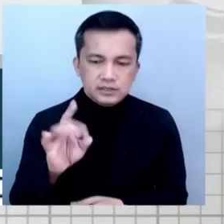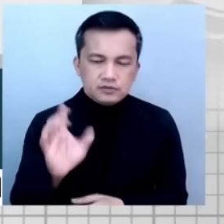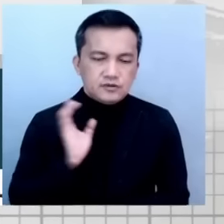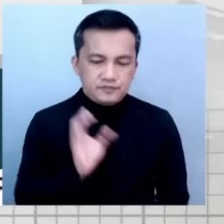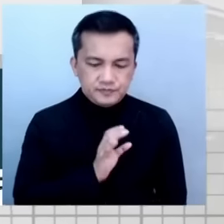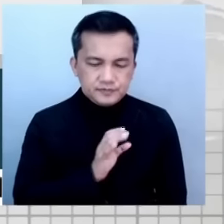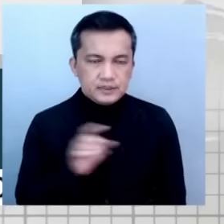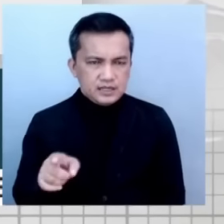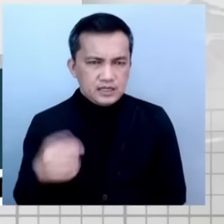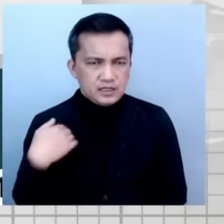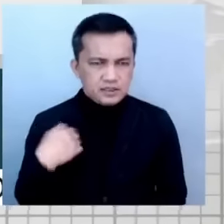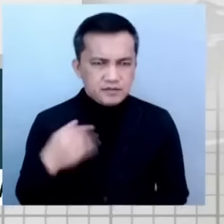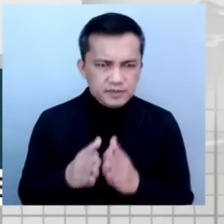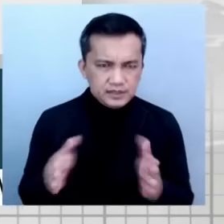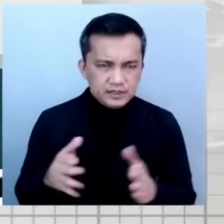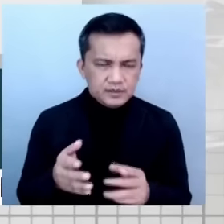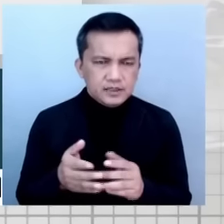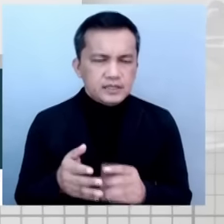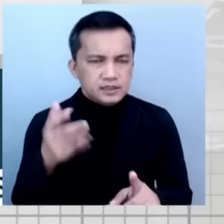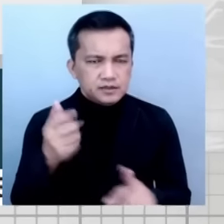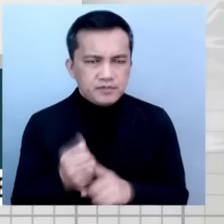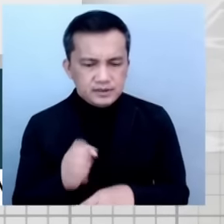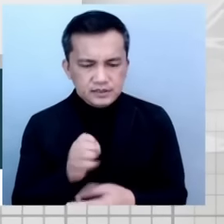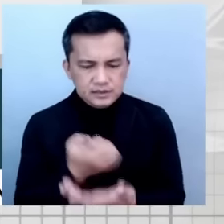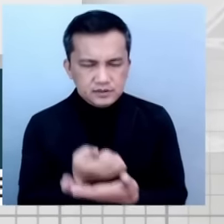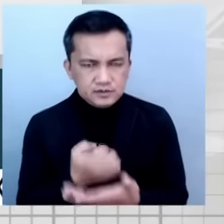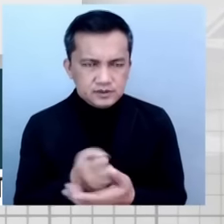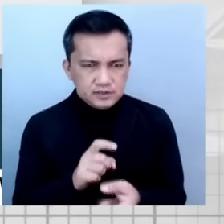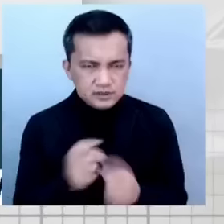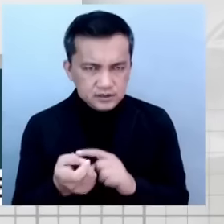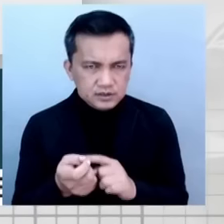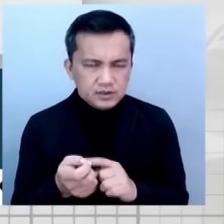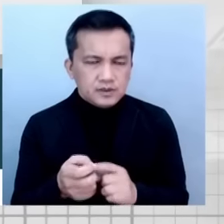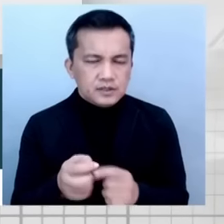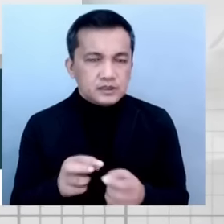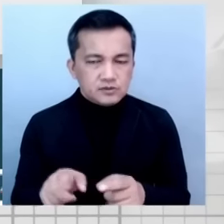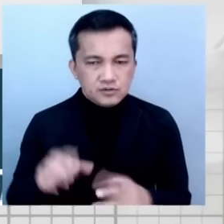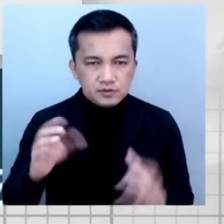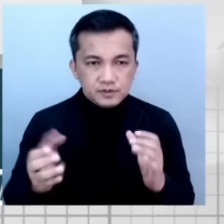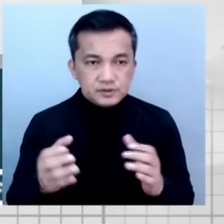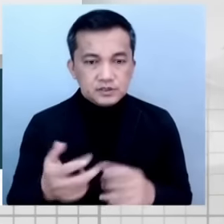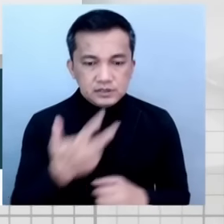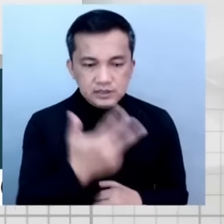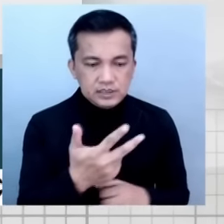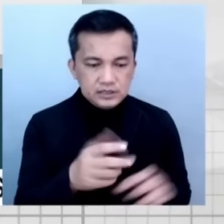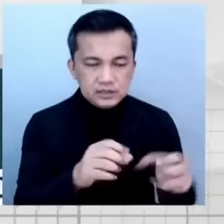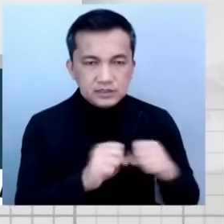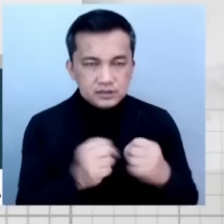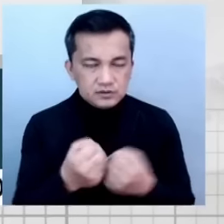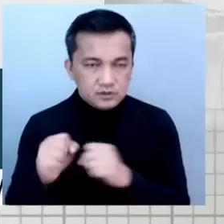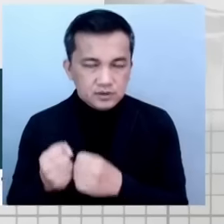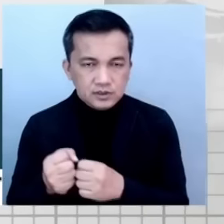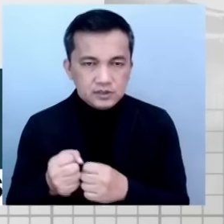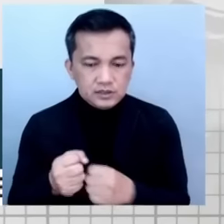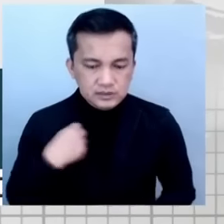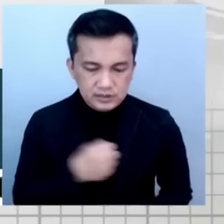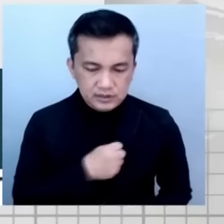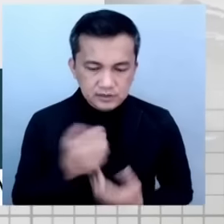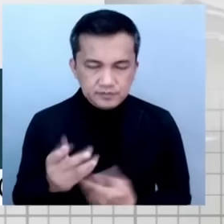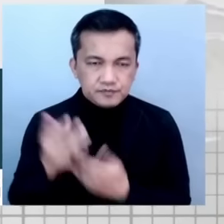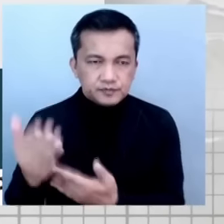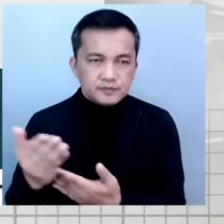it has a bigger and better impact on the economy as it amends 7 provisions compared to the 3 sectors in the Senate proposal. Salceda explains the